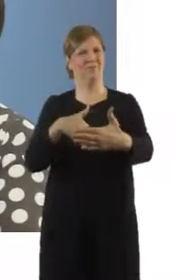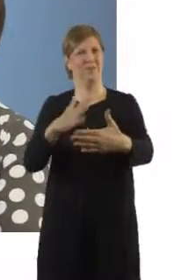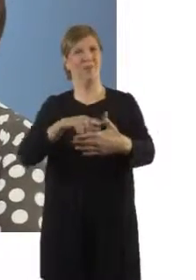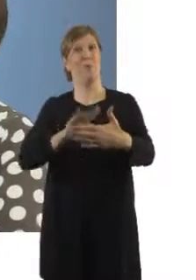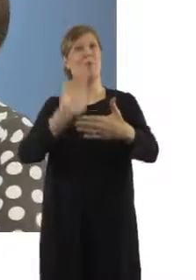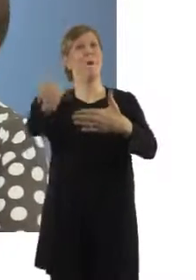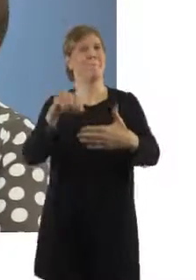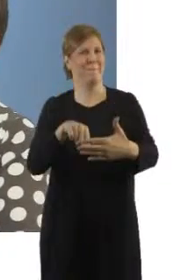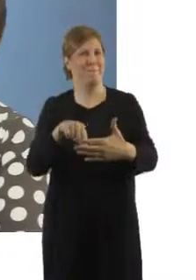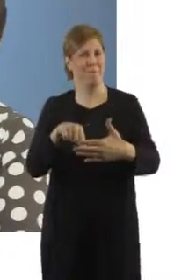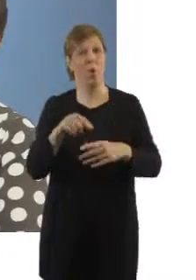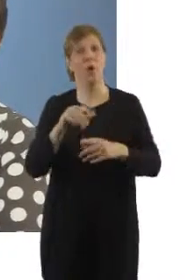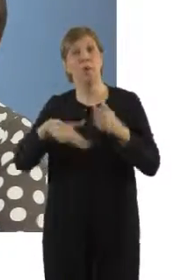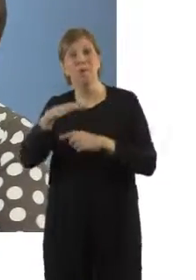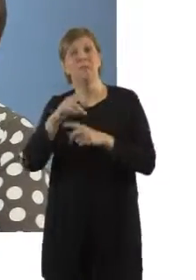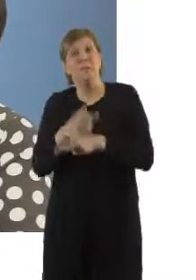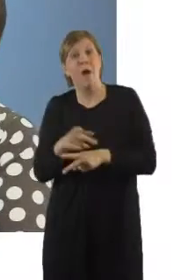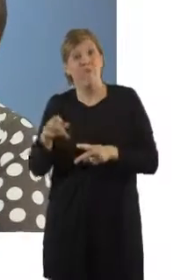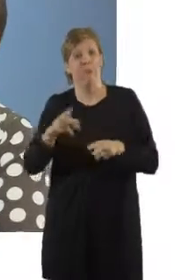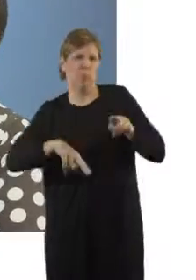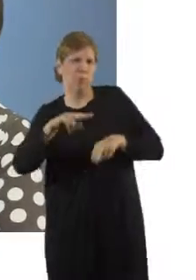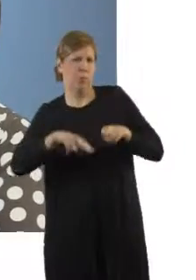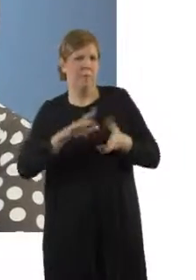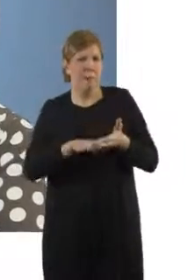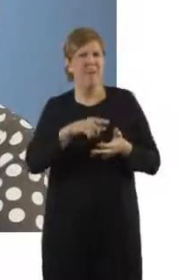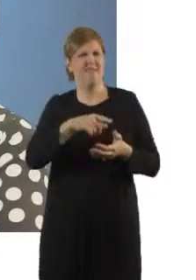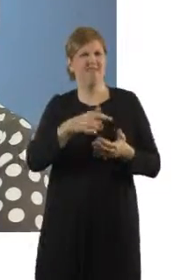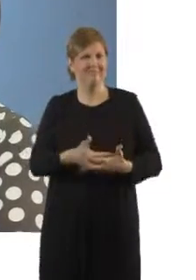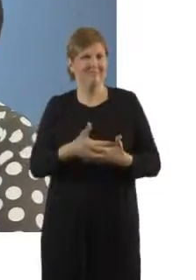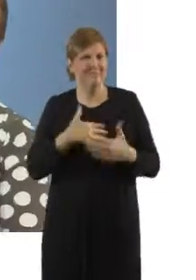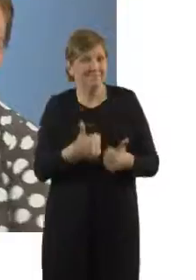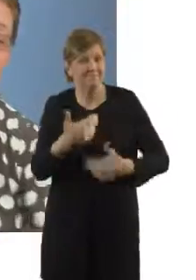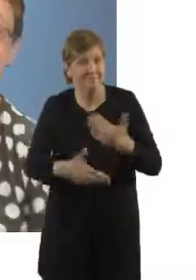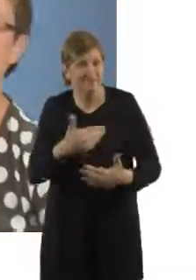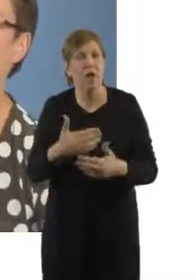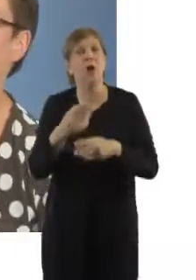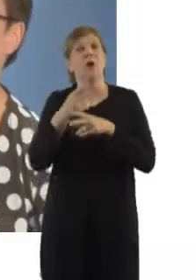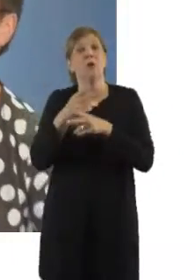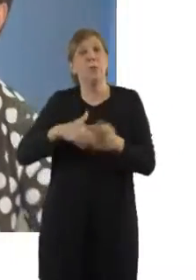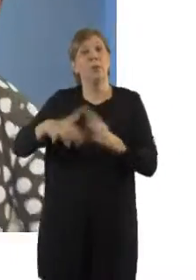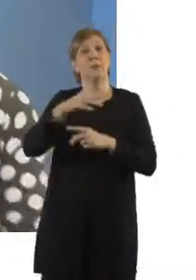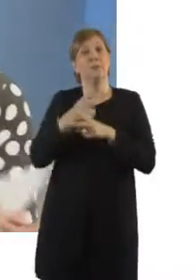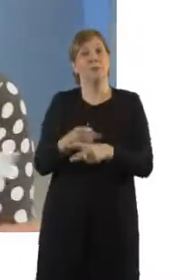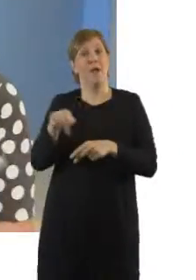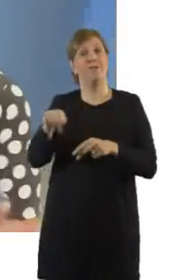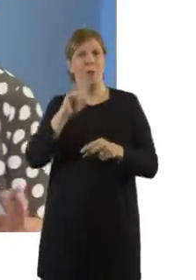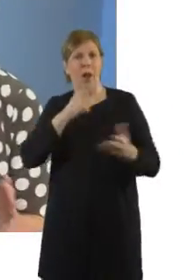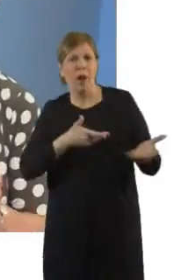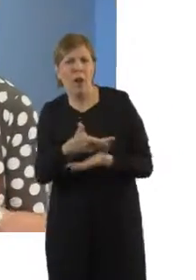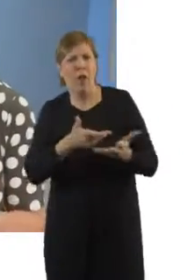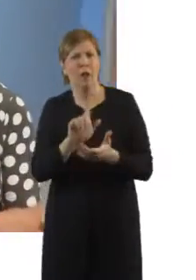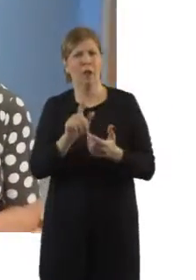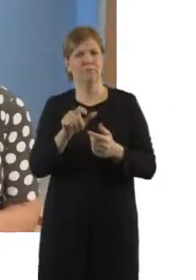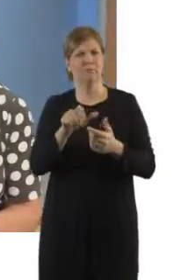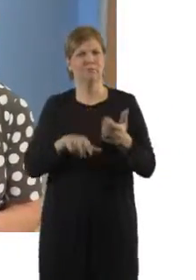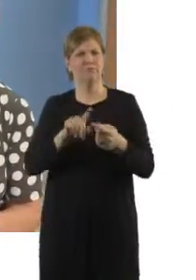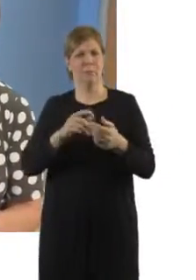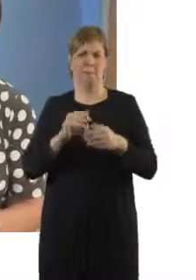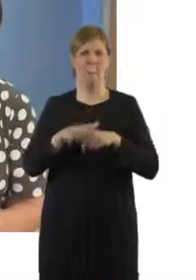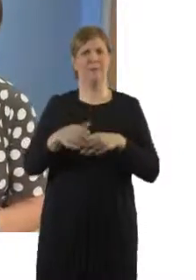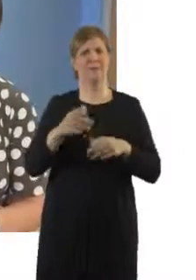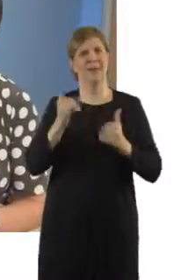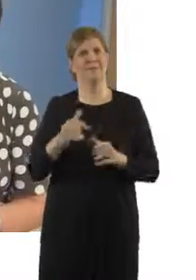going home, and the community midwife will assess mum and baby's well-being. The community midwife will also discuss and undertake blood tests for the